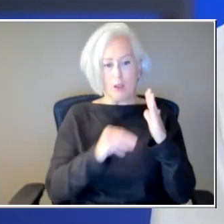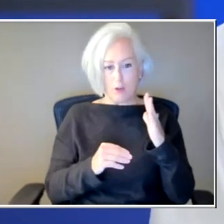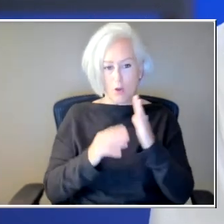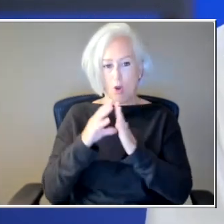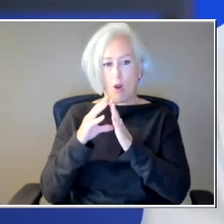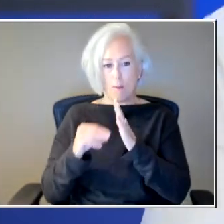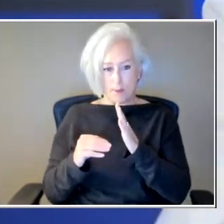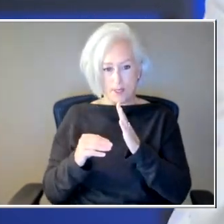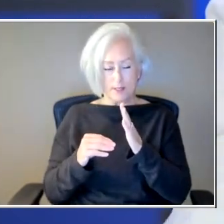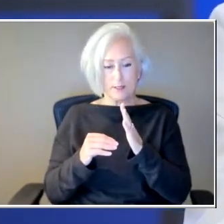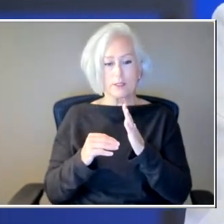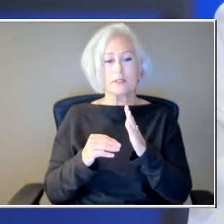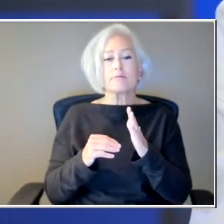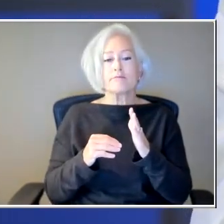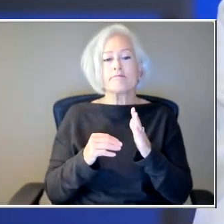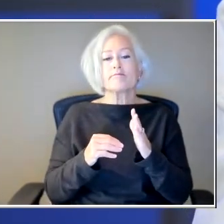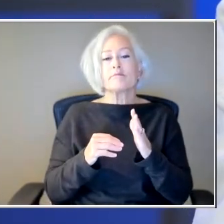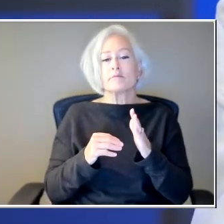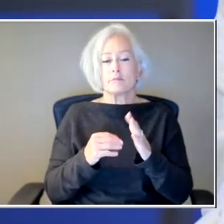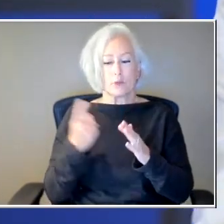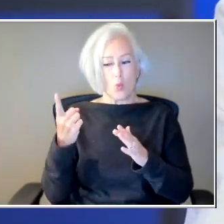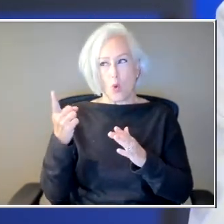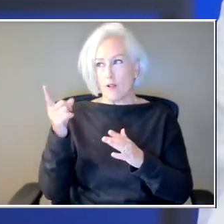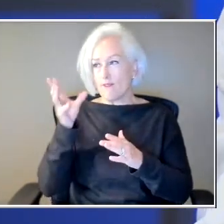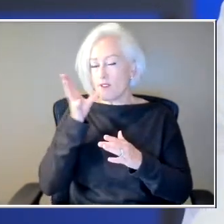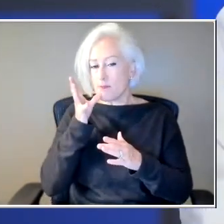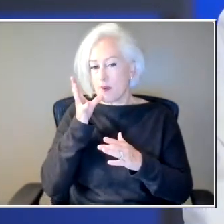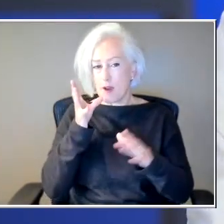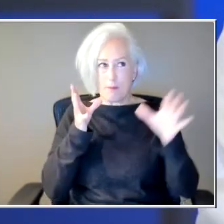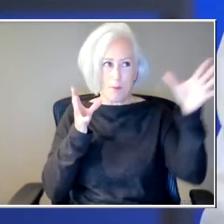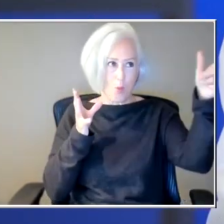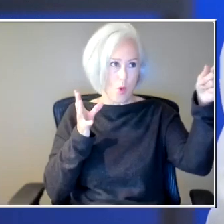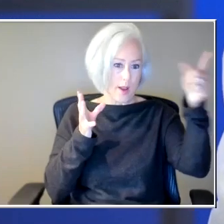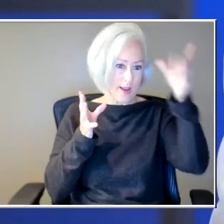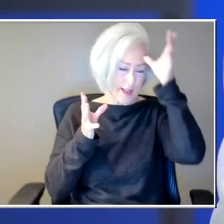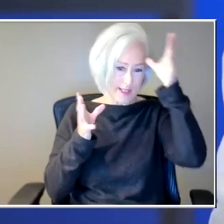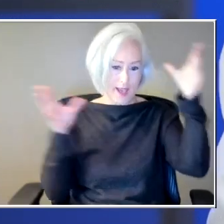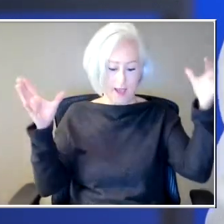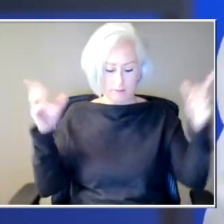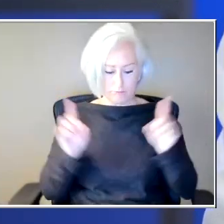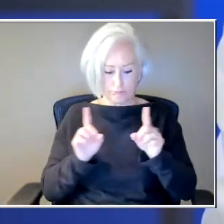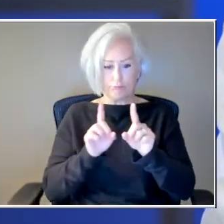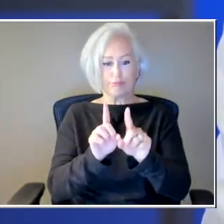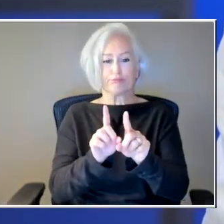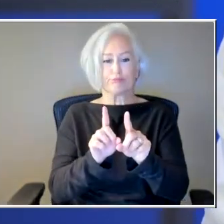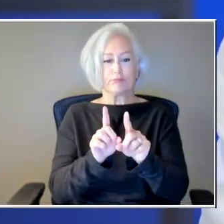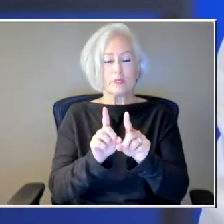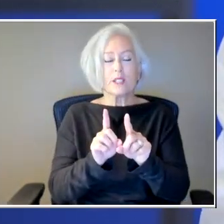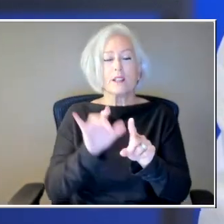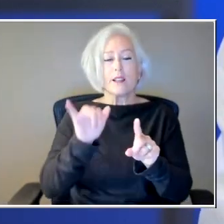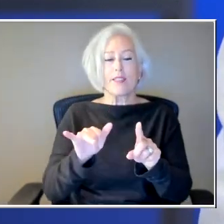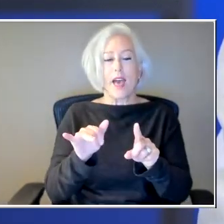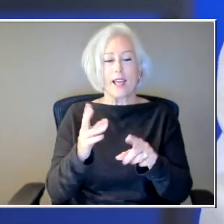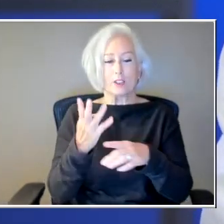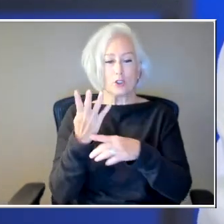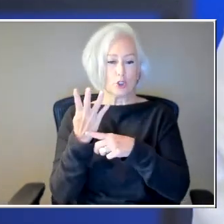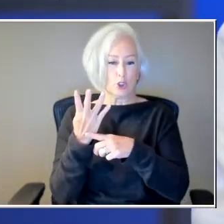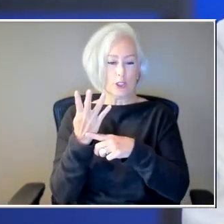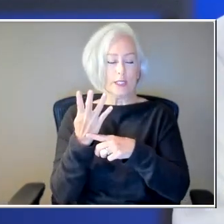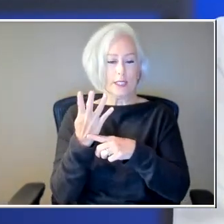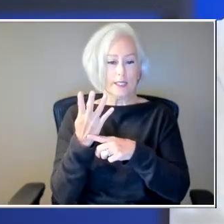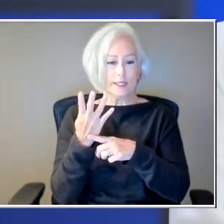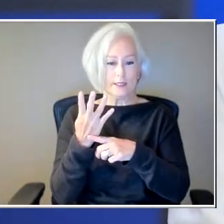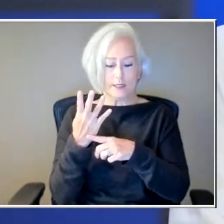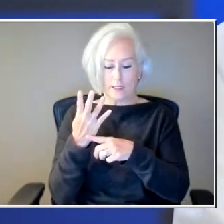father. So it's just random which gene gets passed on to the next generation. So the chance of passing on the gene of Lynch syndrome